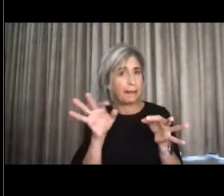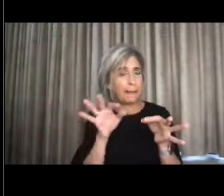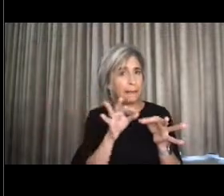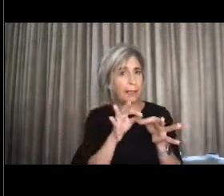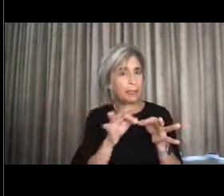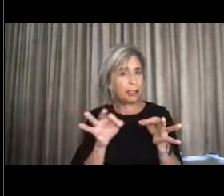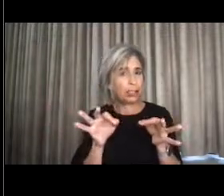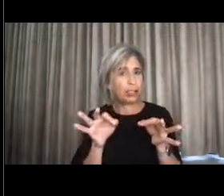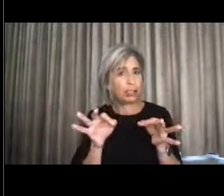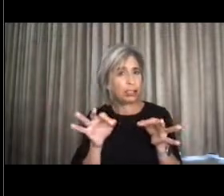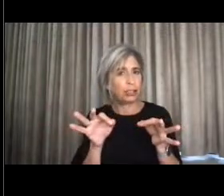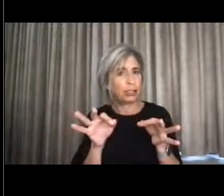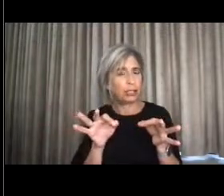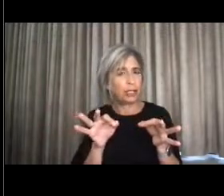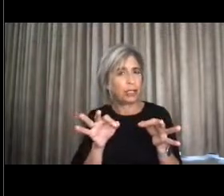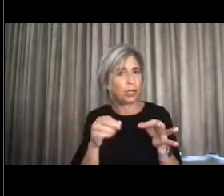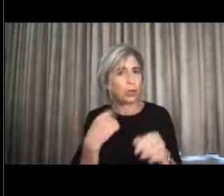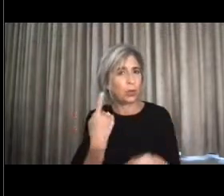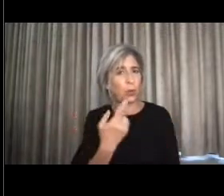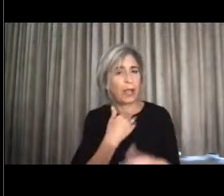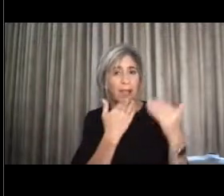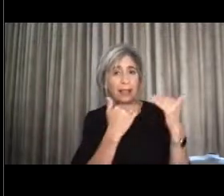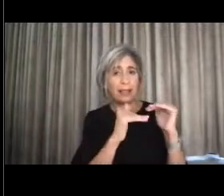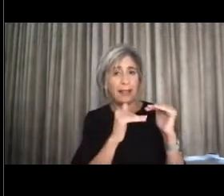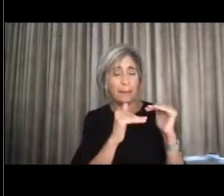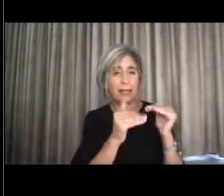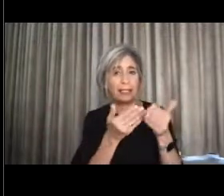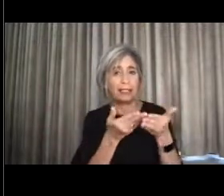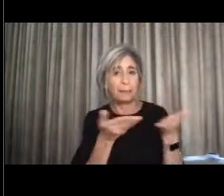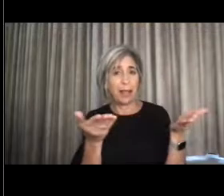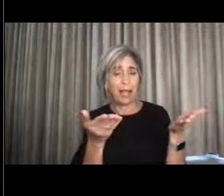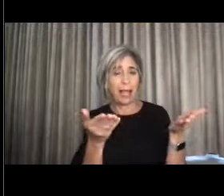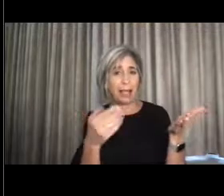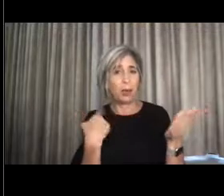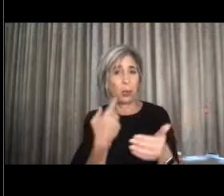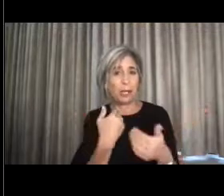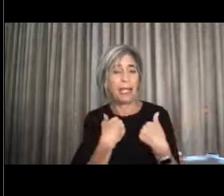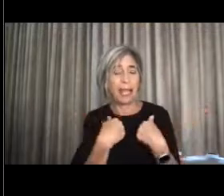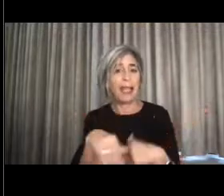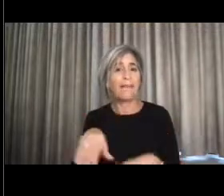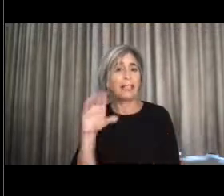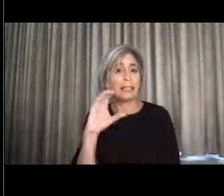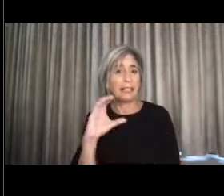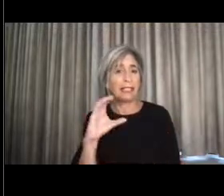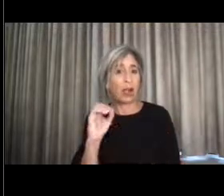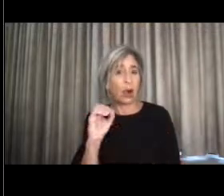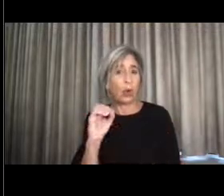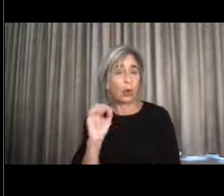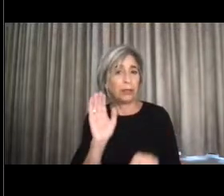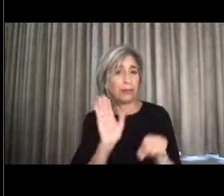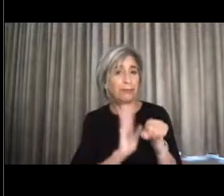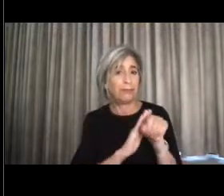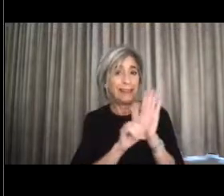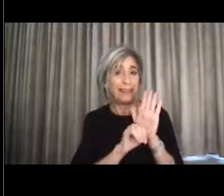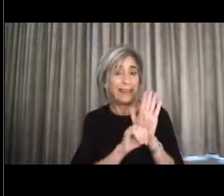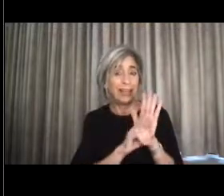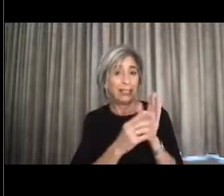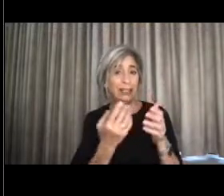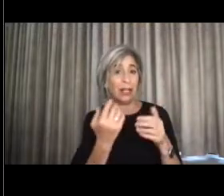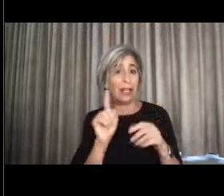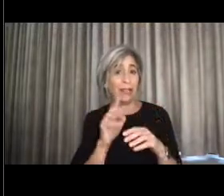resident. We do have a limited supply, but we do have some CO detectors at Fire Station 5. So if